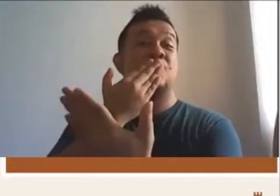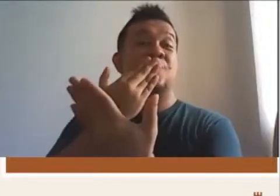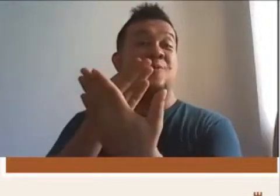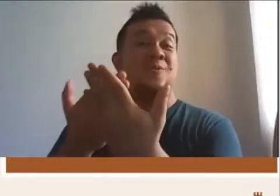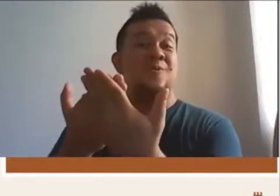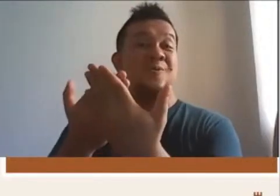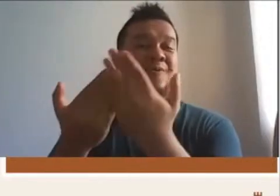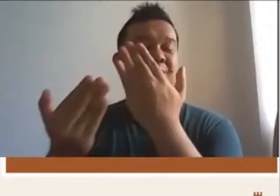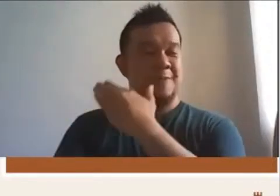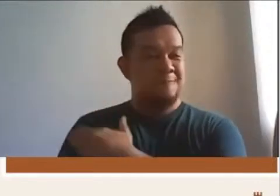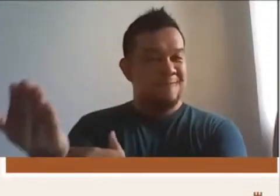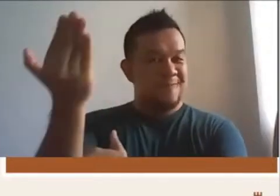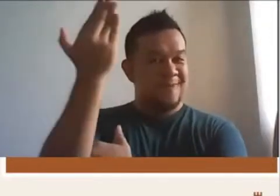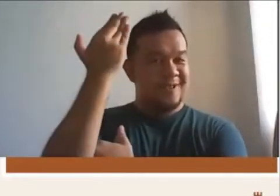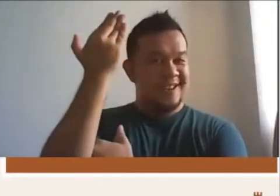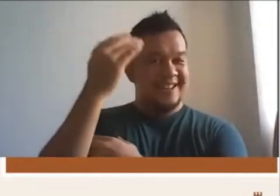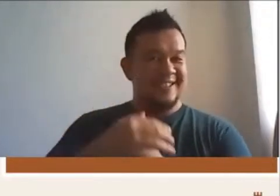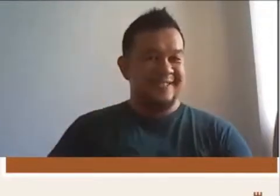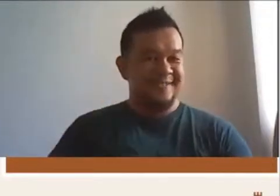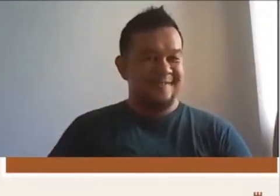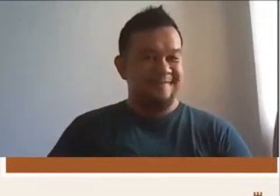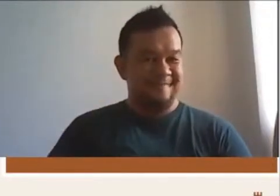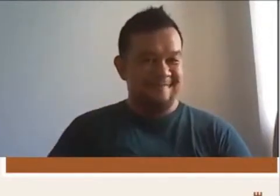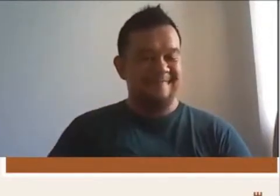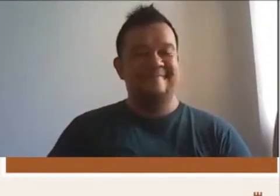Next, good afternoon.